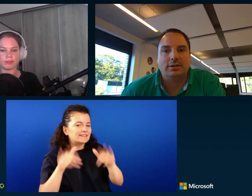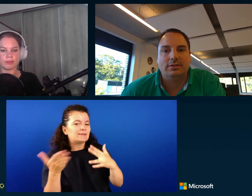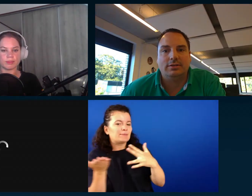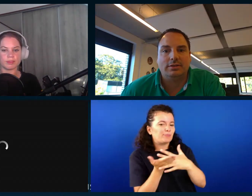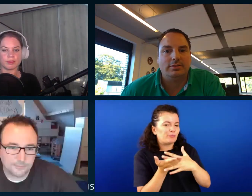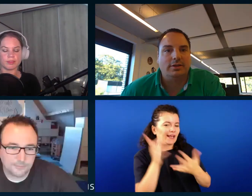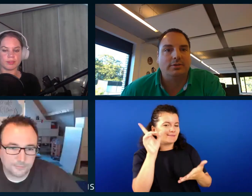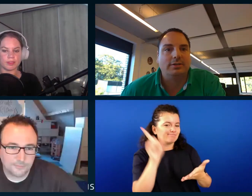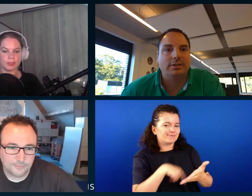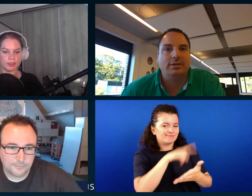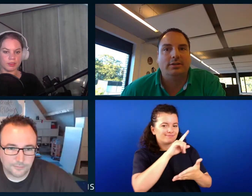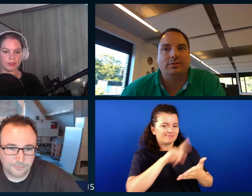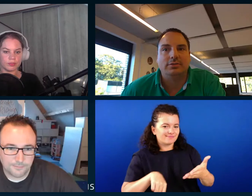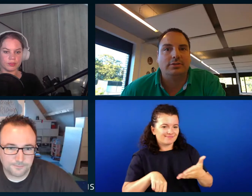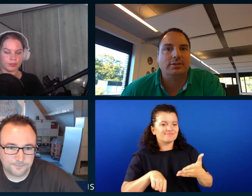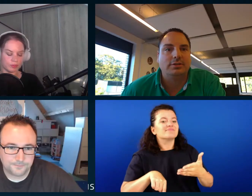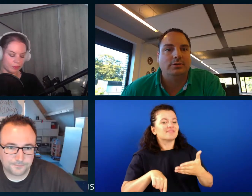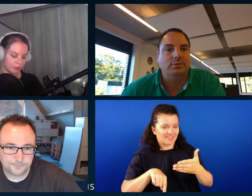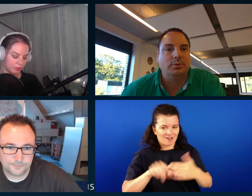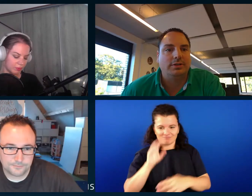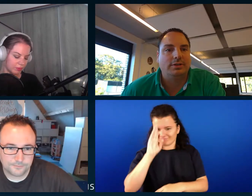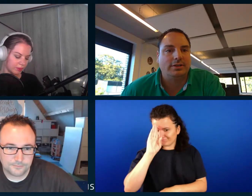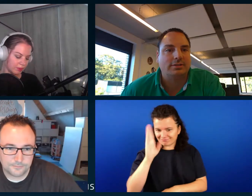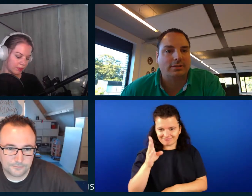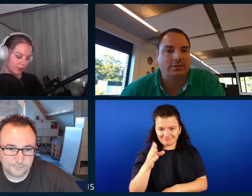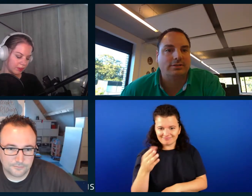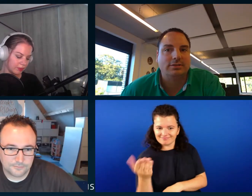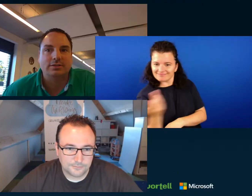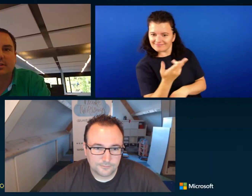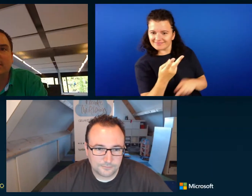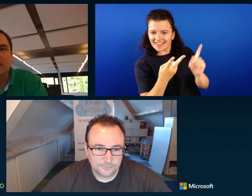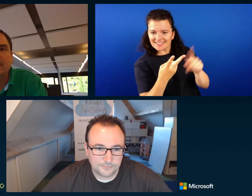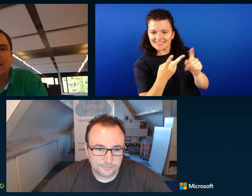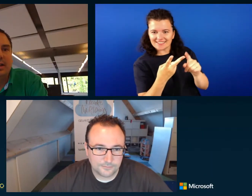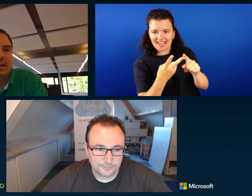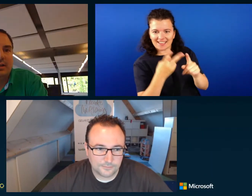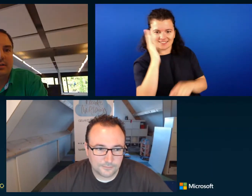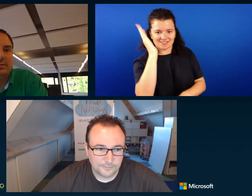break and directly continue with the next sessions.